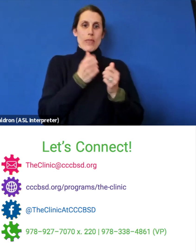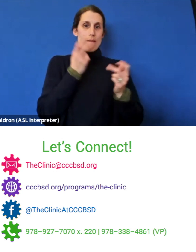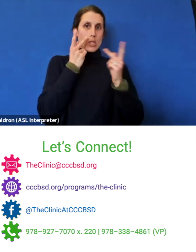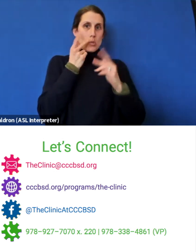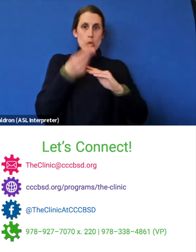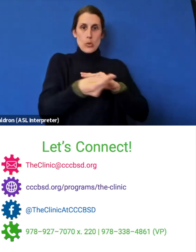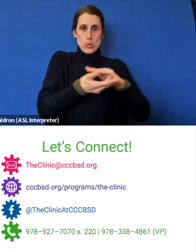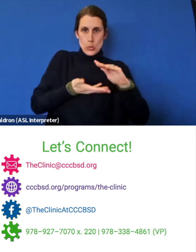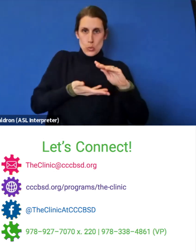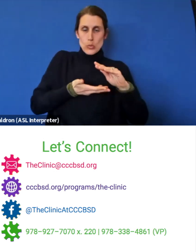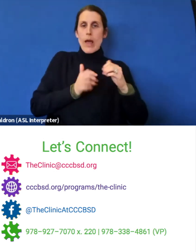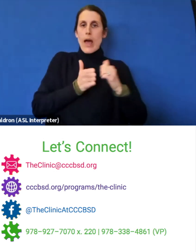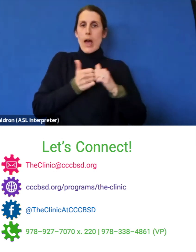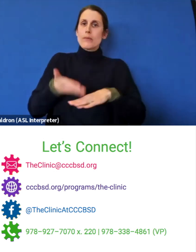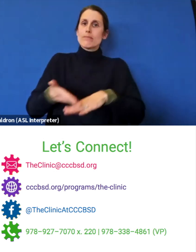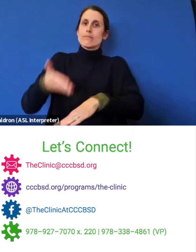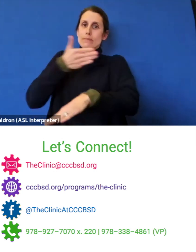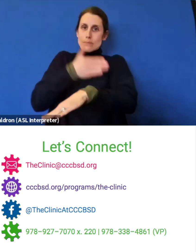at home?